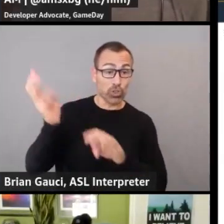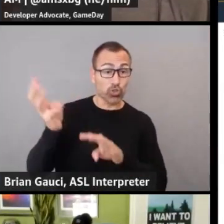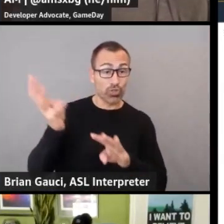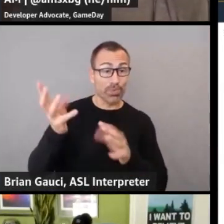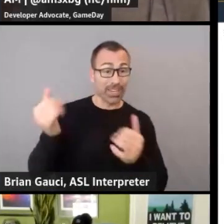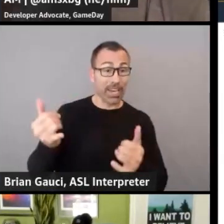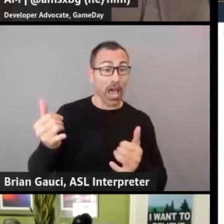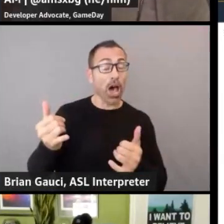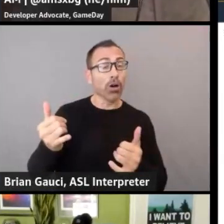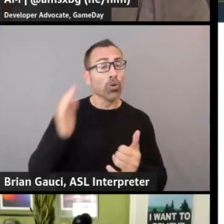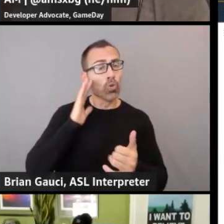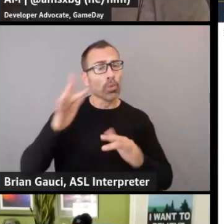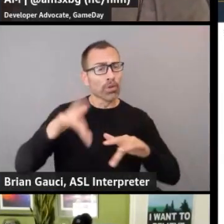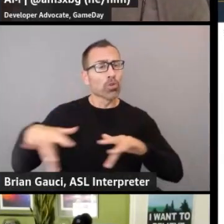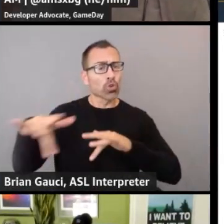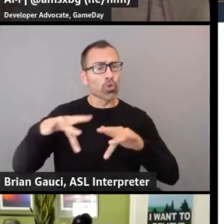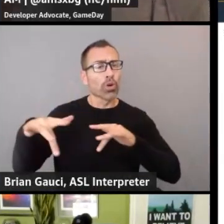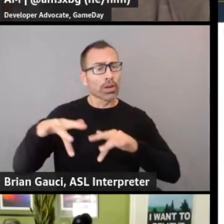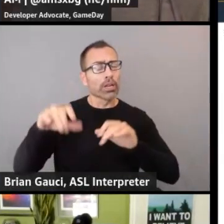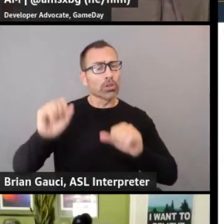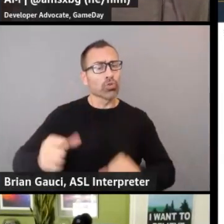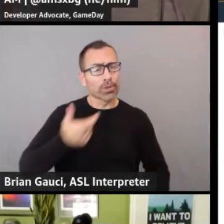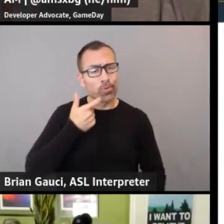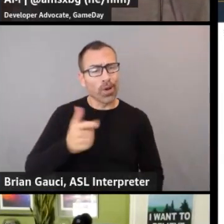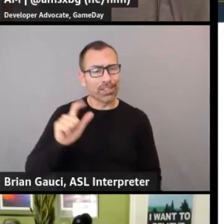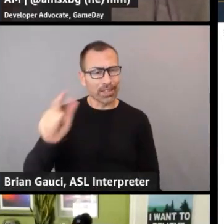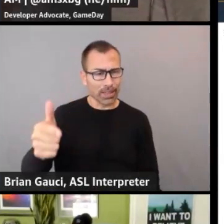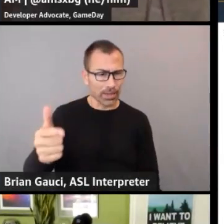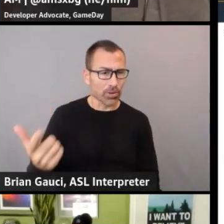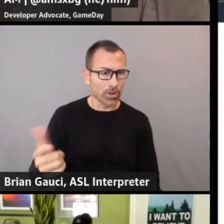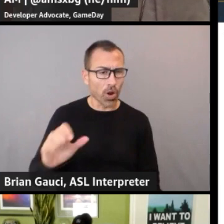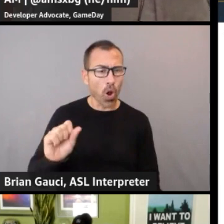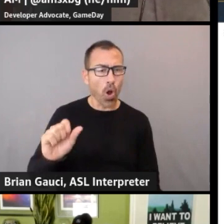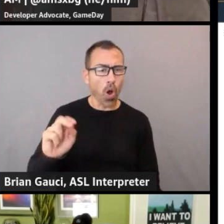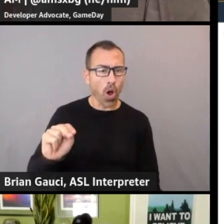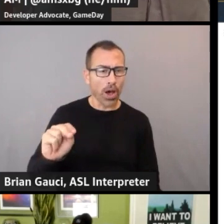you can go back to the start and watch from the beginning. Awesome.